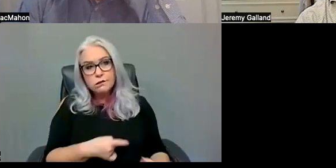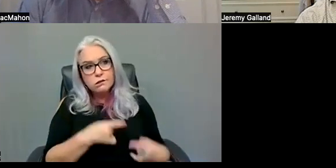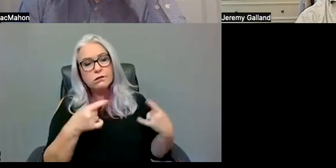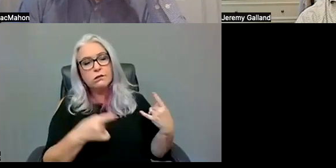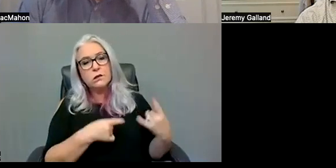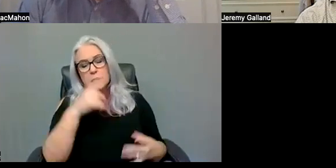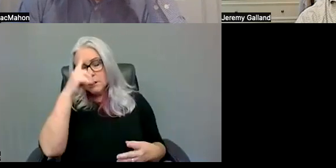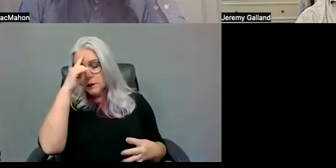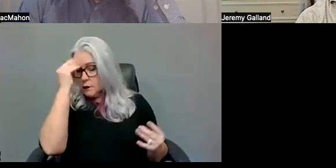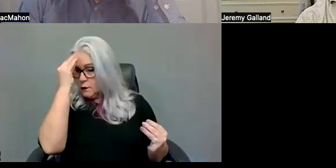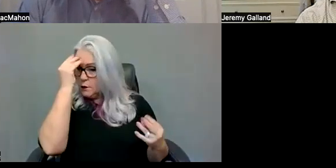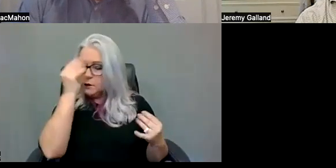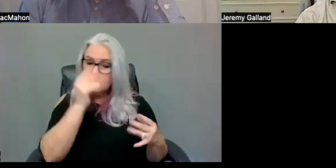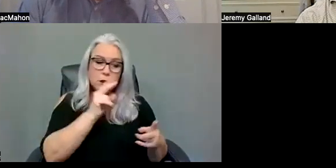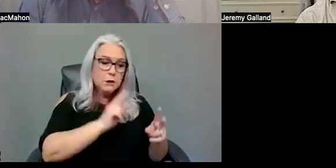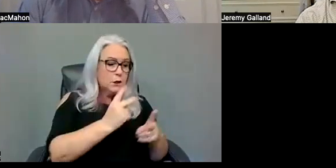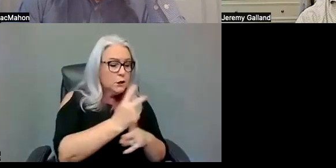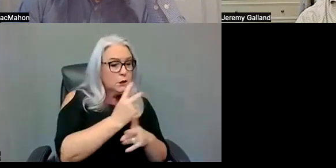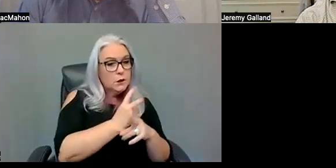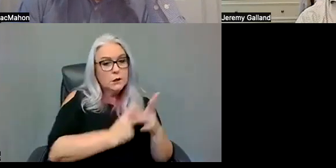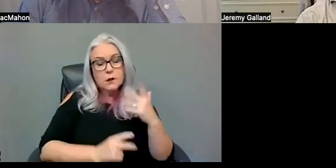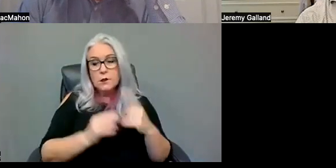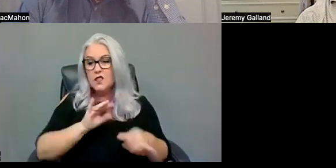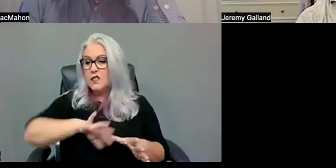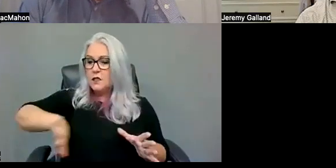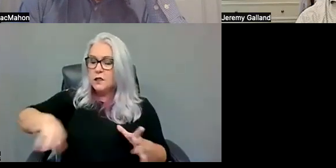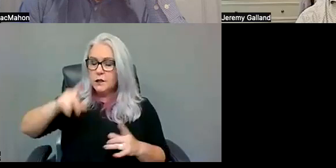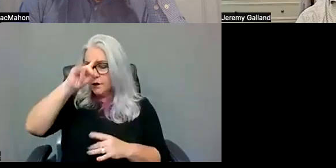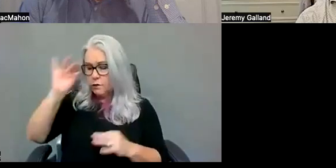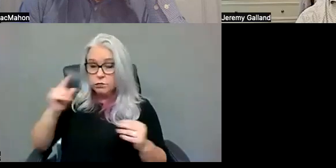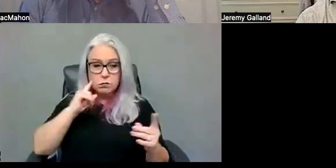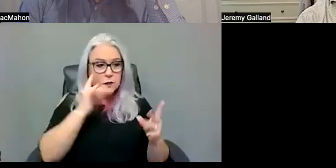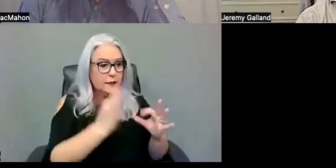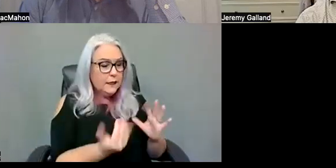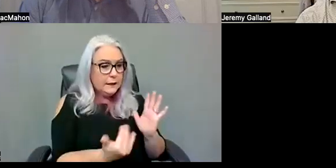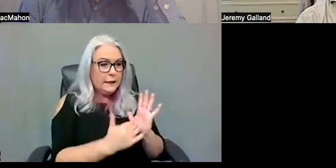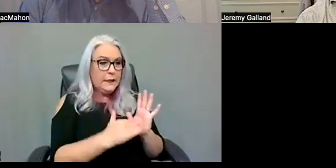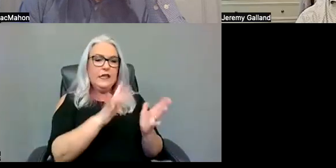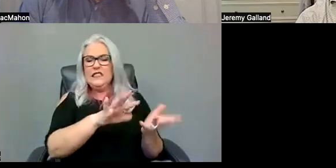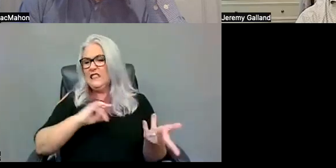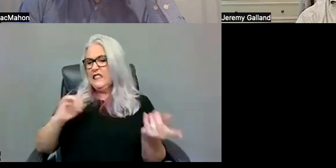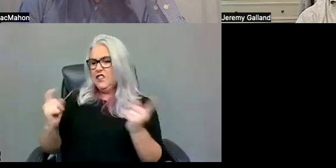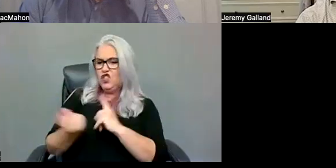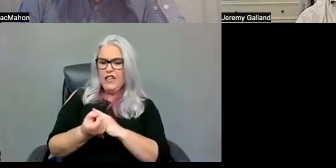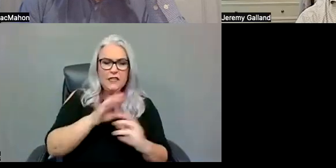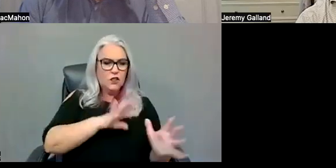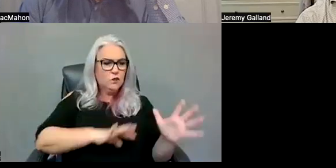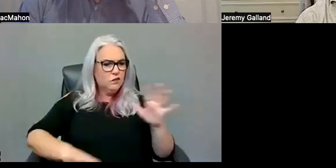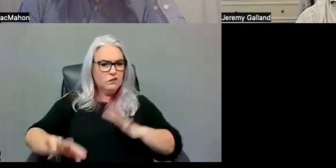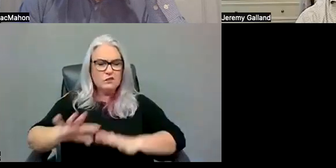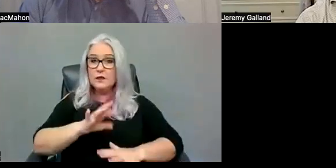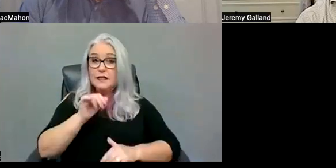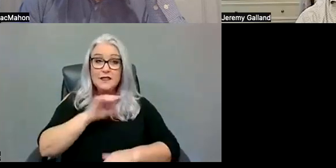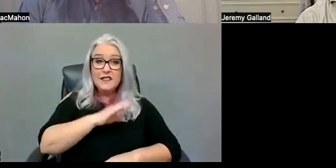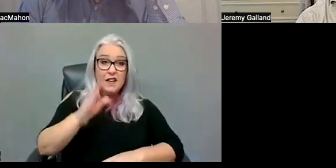put it aside, we would bring it up, we would try to take care of it, we would make changes, and we never got anywhere.